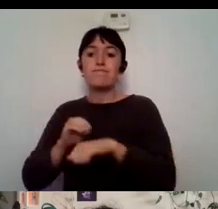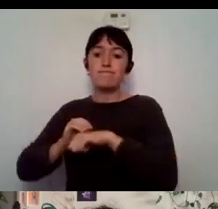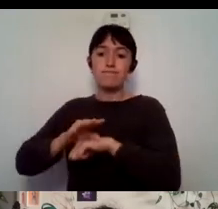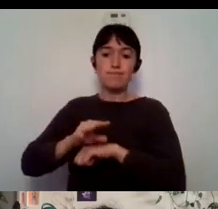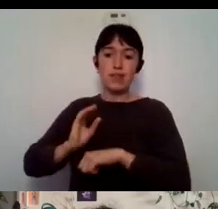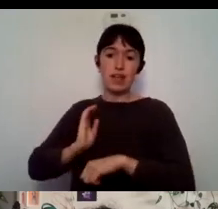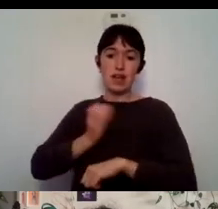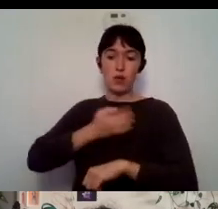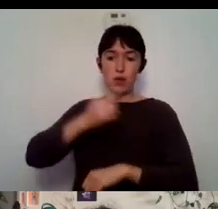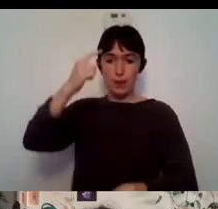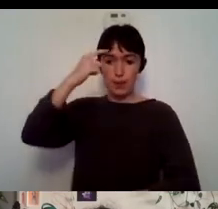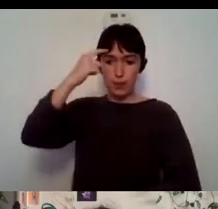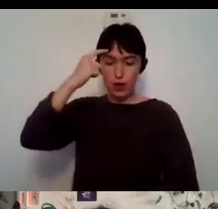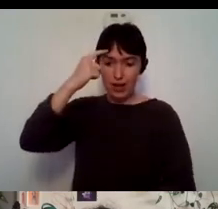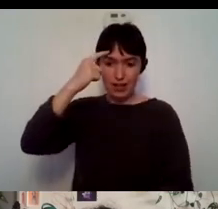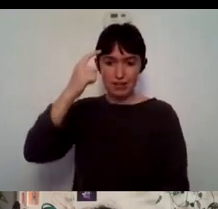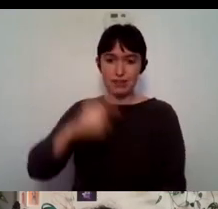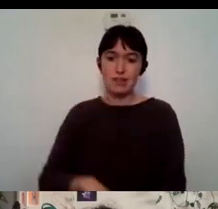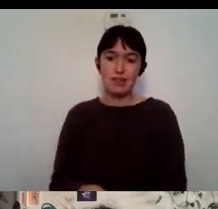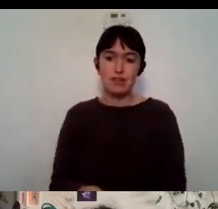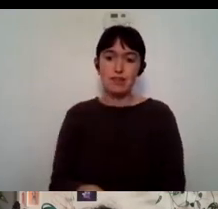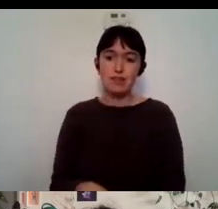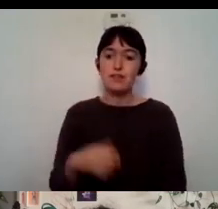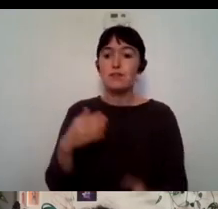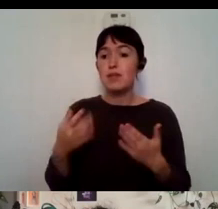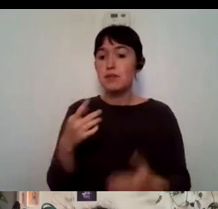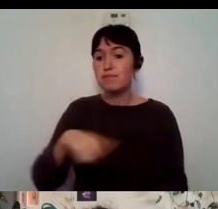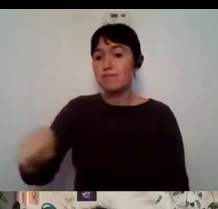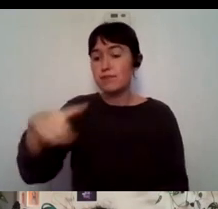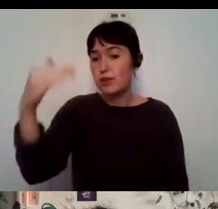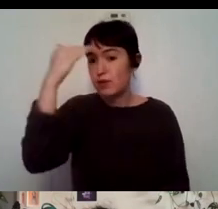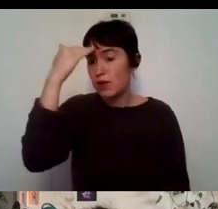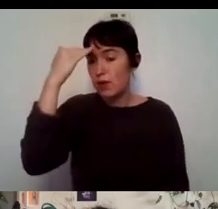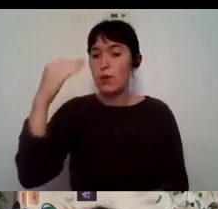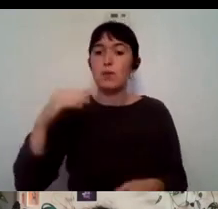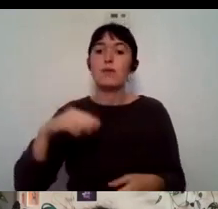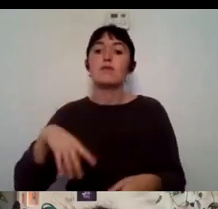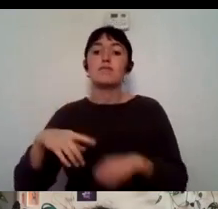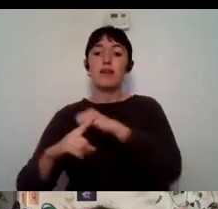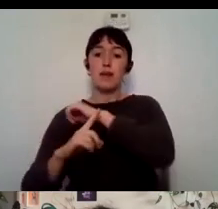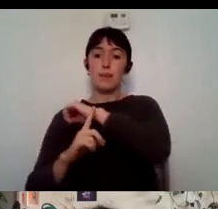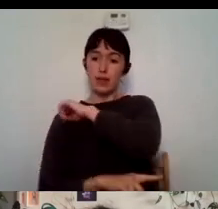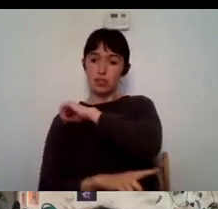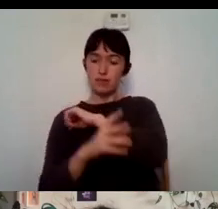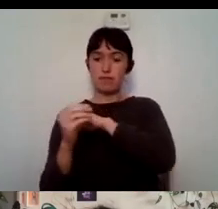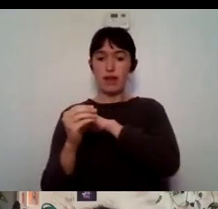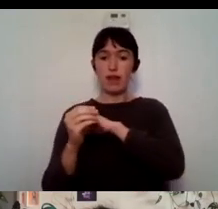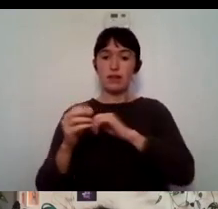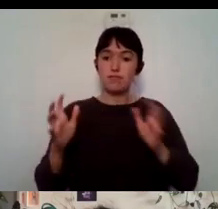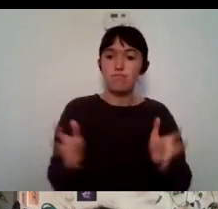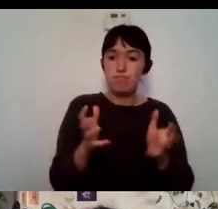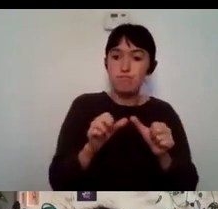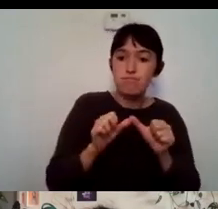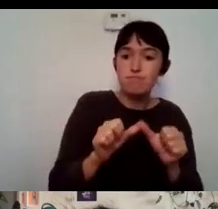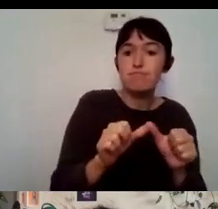you might be familiar with punishment and reinforcement. It's better just to talk about some everyday examples